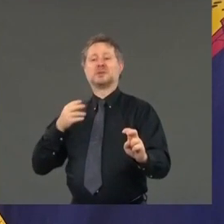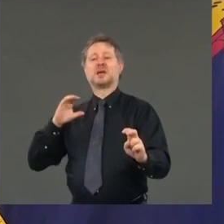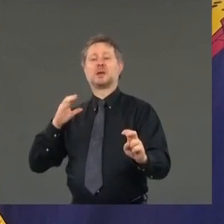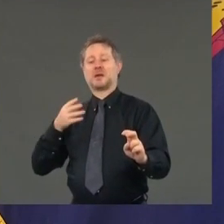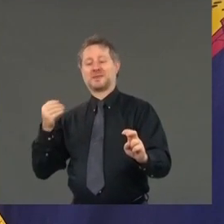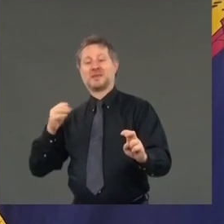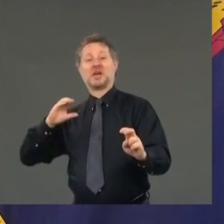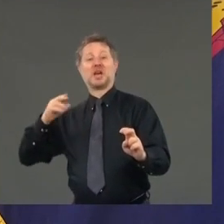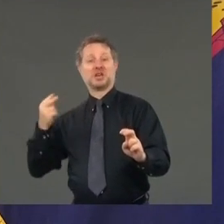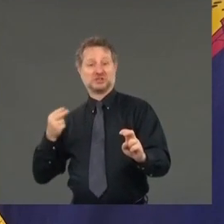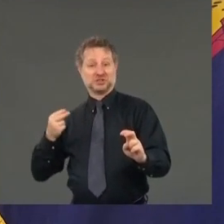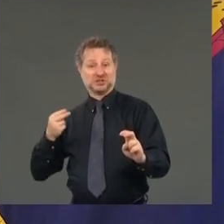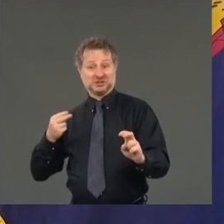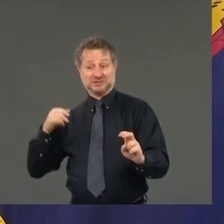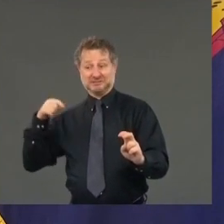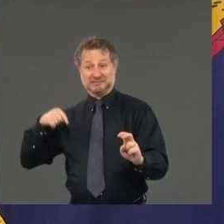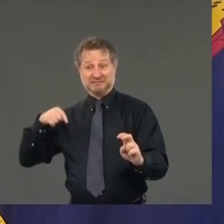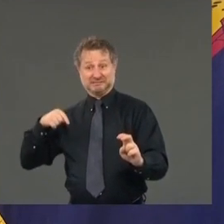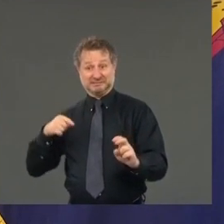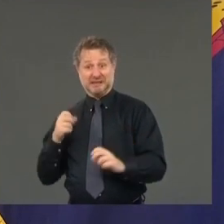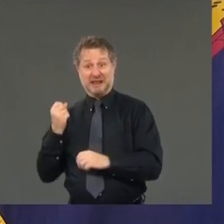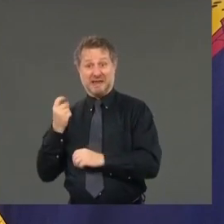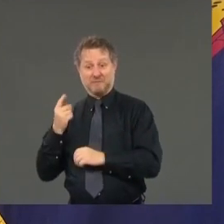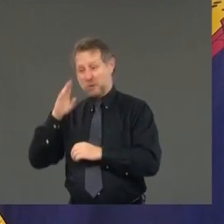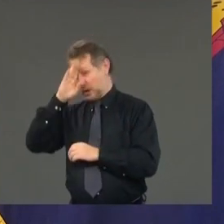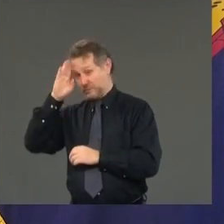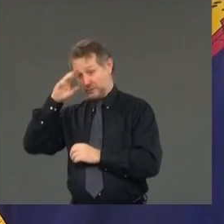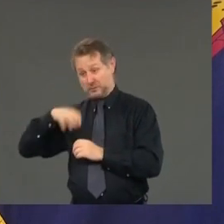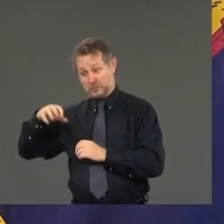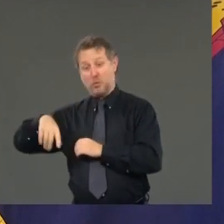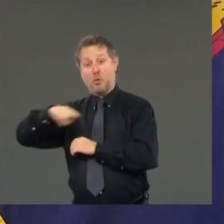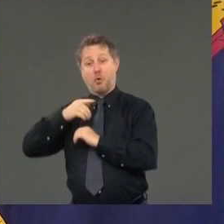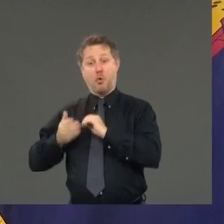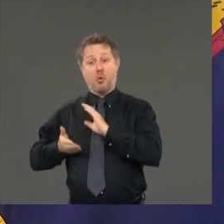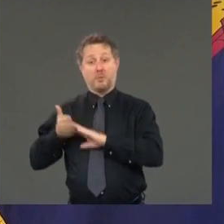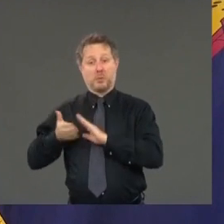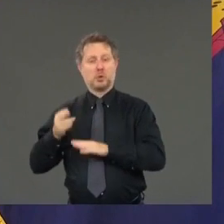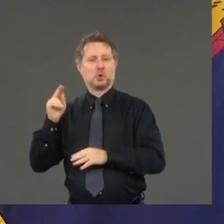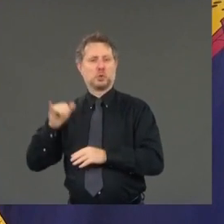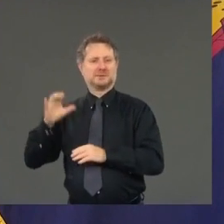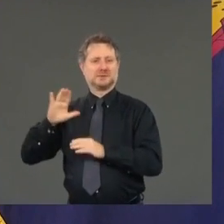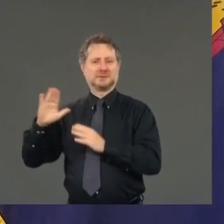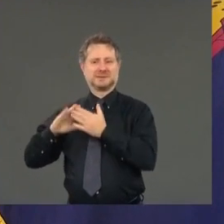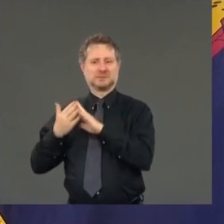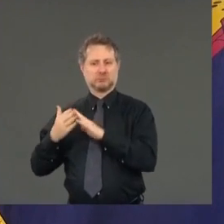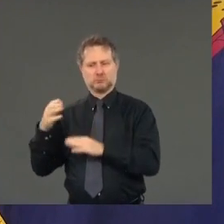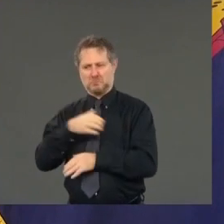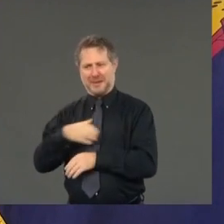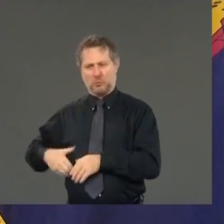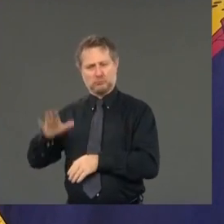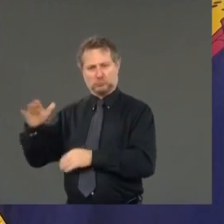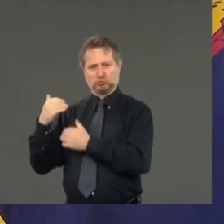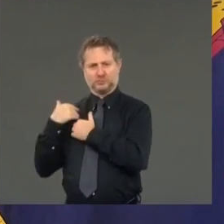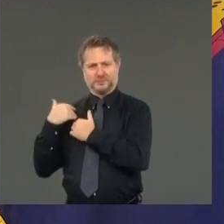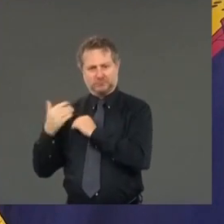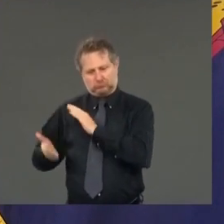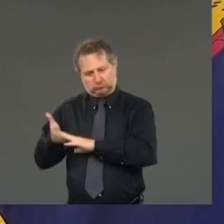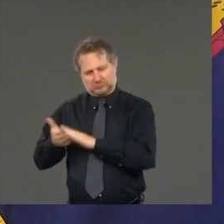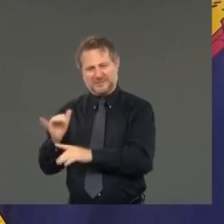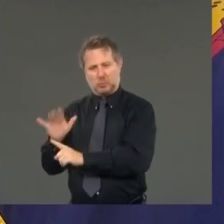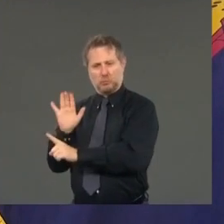H&H, those 11 hospitals are run by the city of New York and the mayor. And he